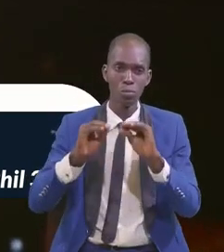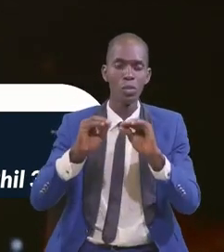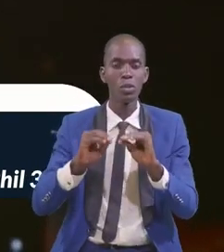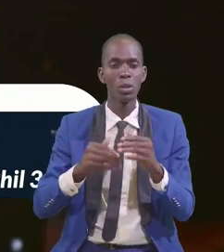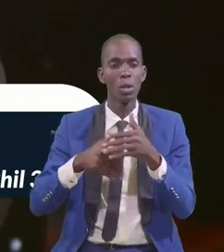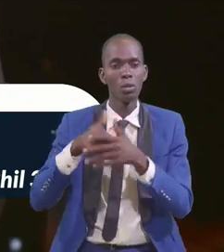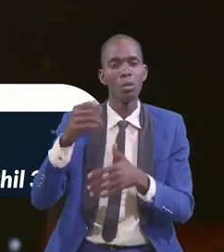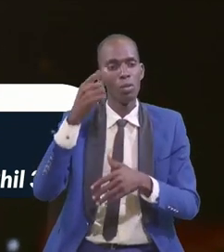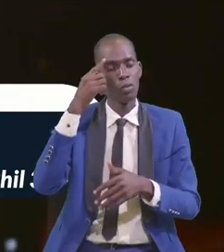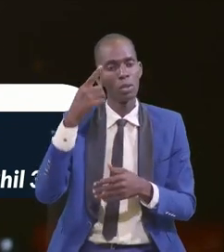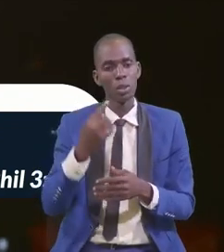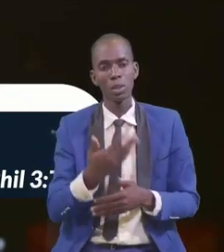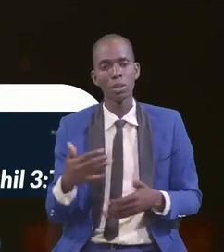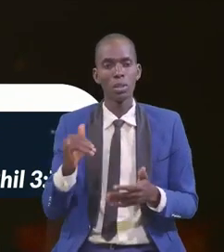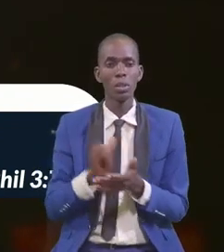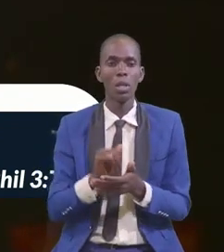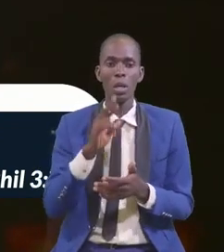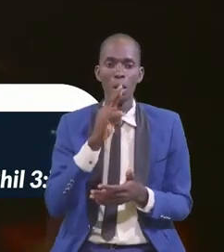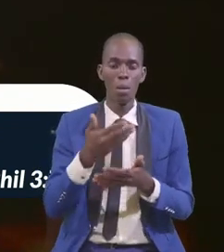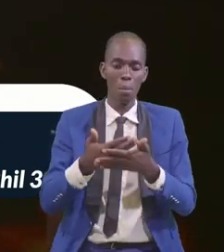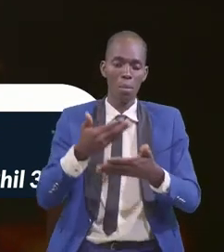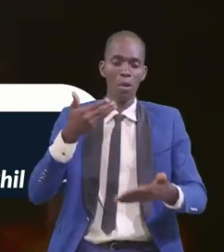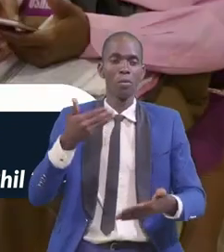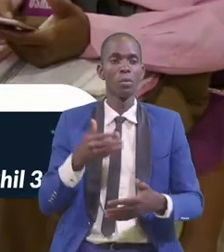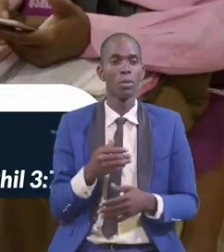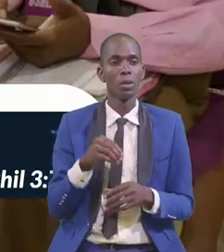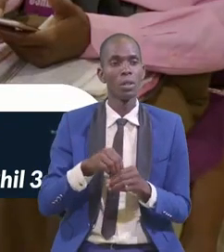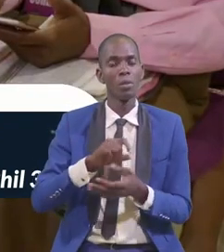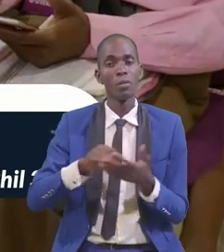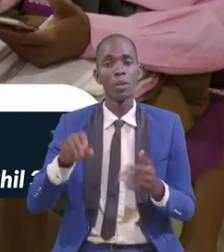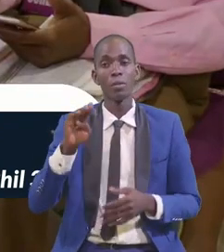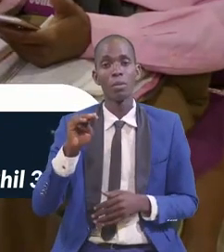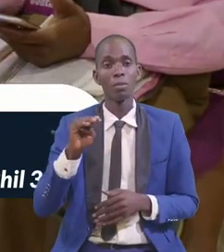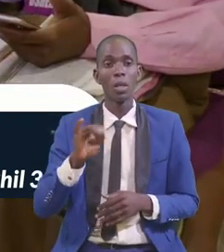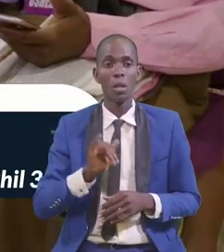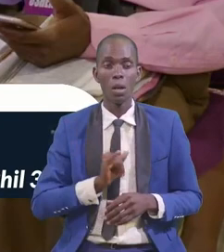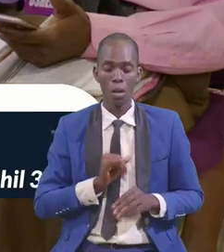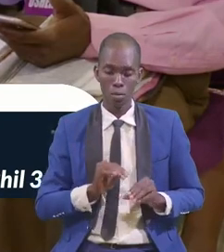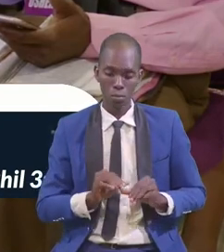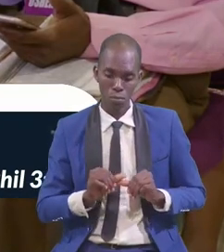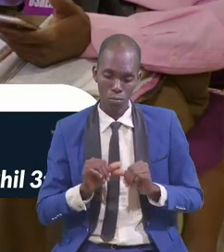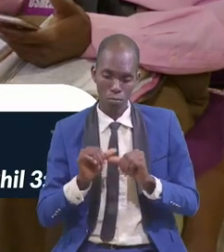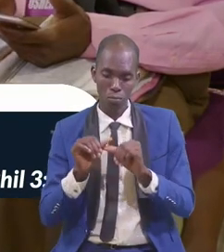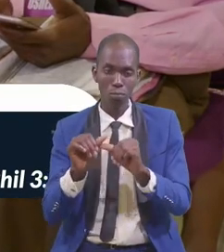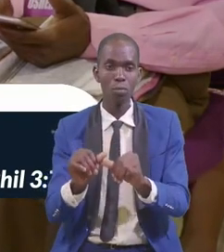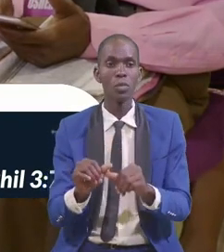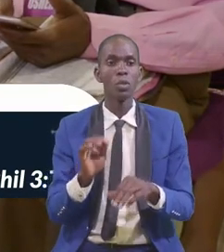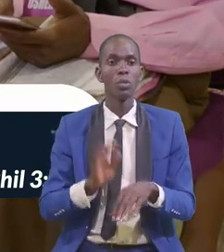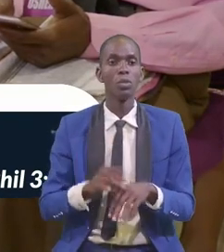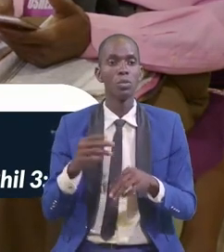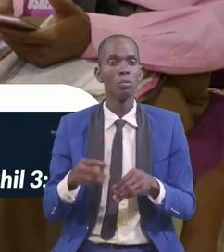those things which are before. Verse 14, I press toward the mark of